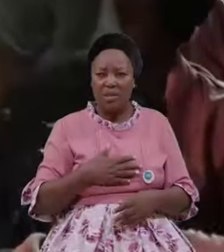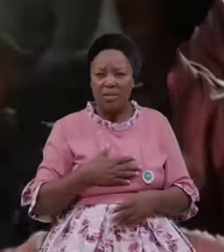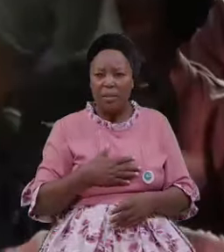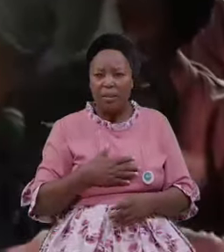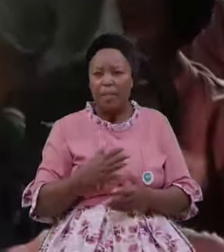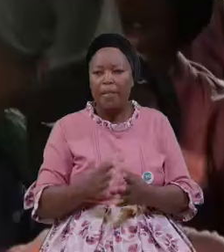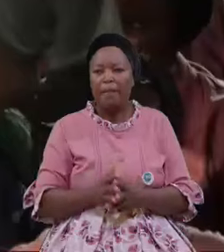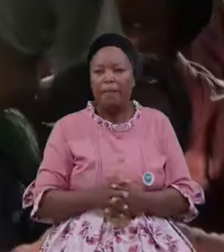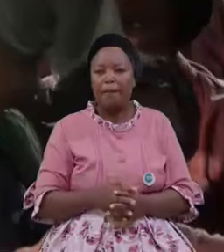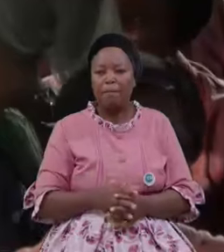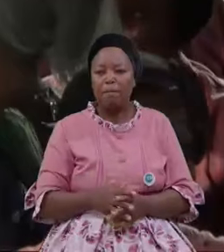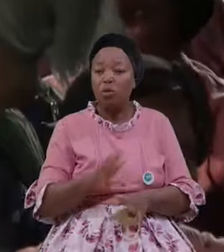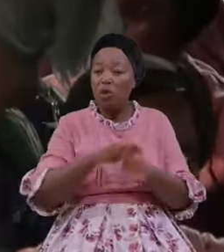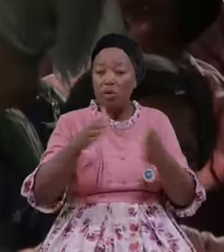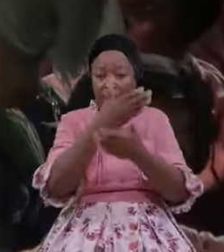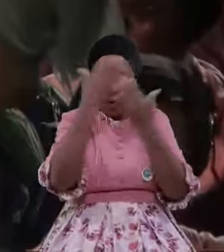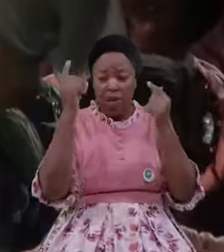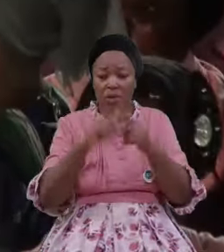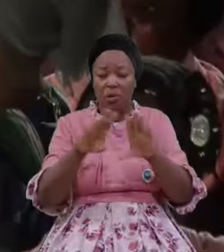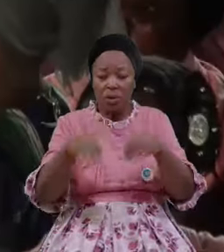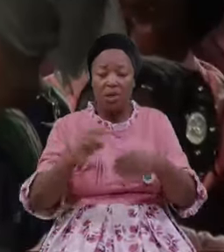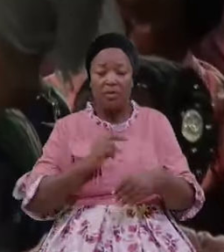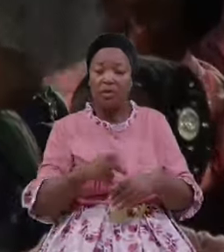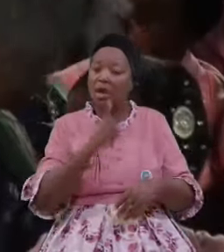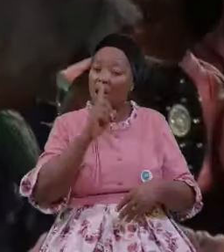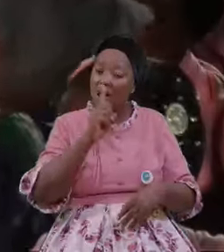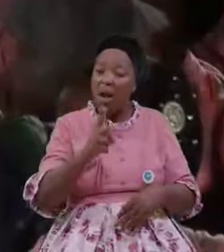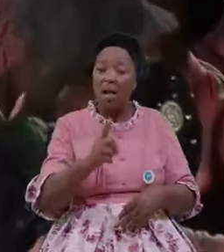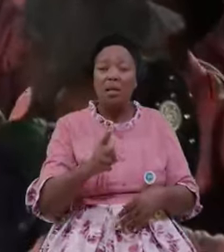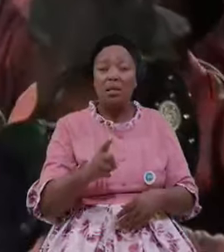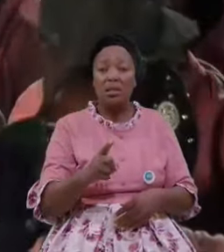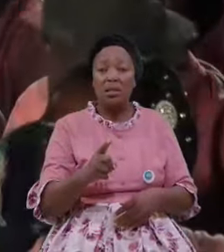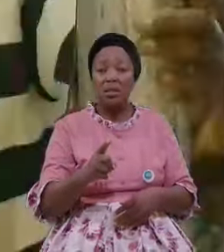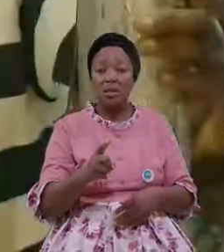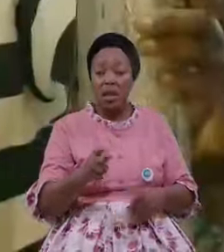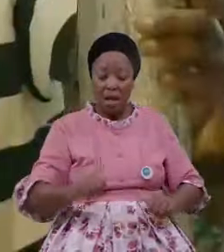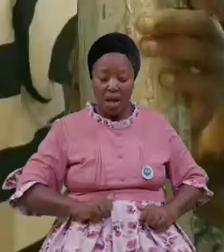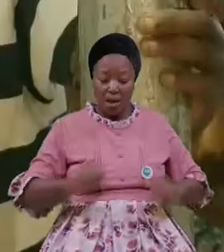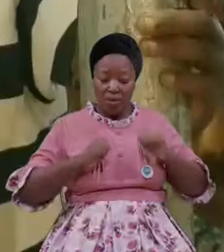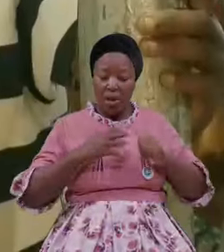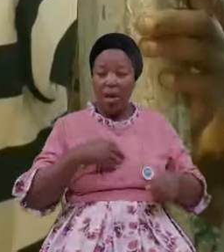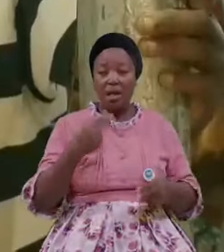Please. Don't forget to give us accurate data so we'll be able to help you.